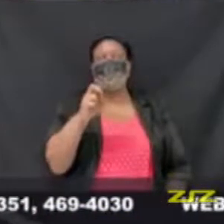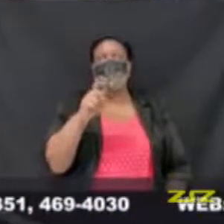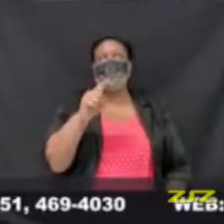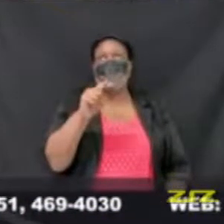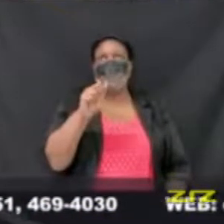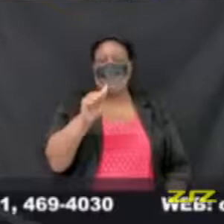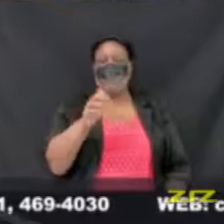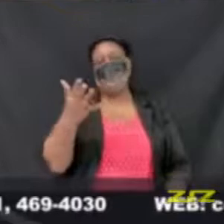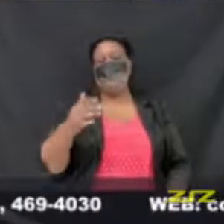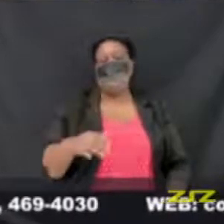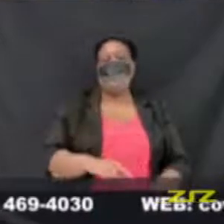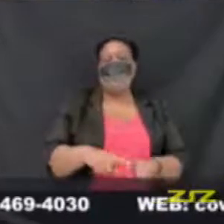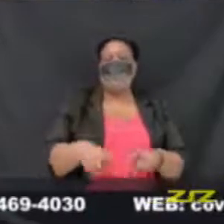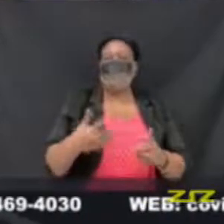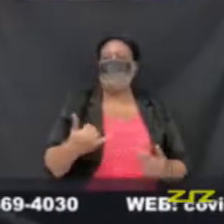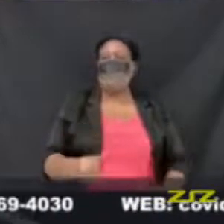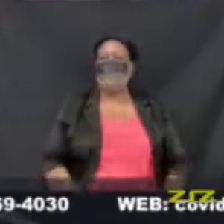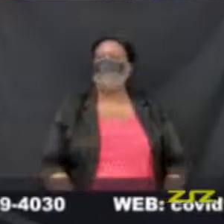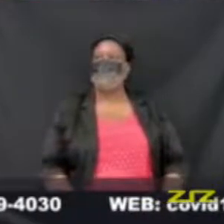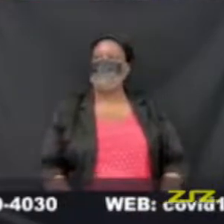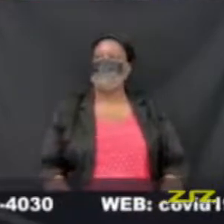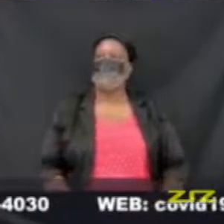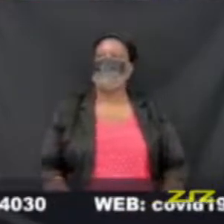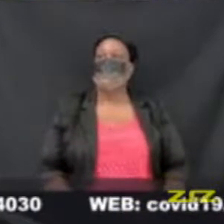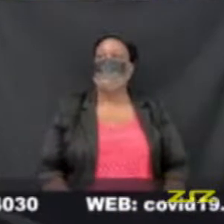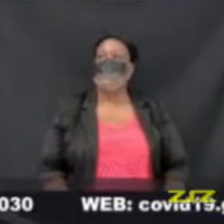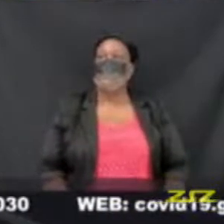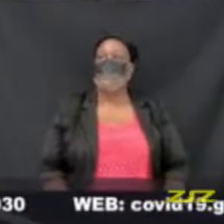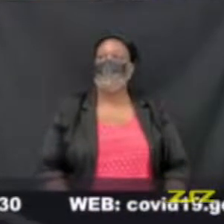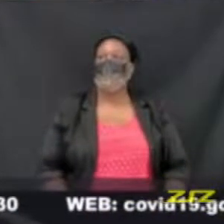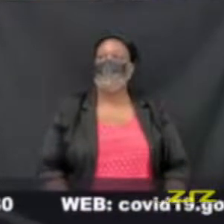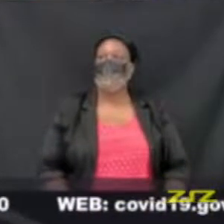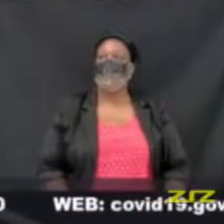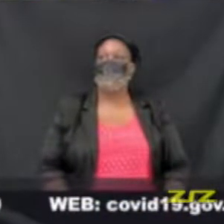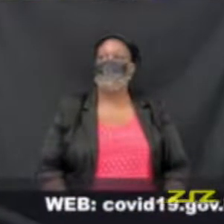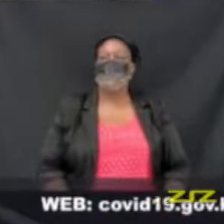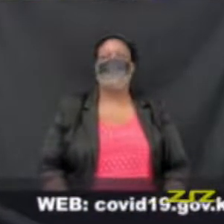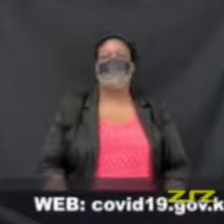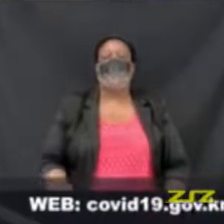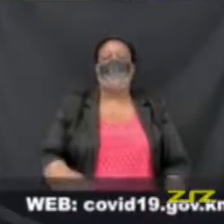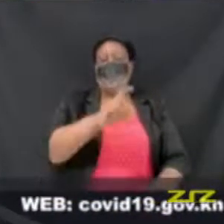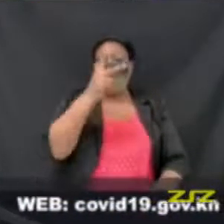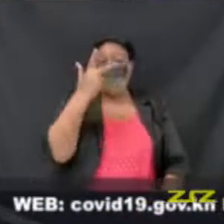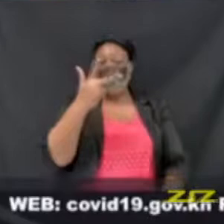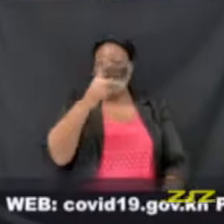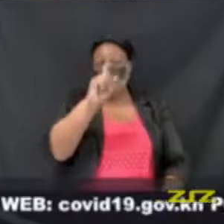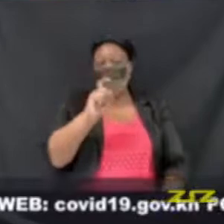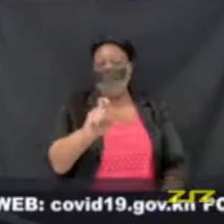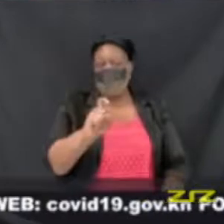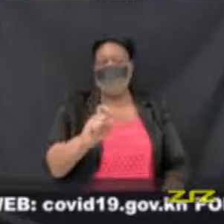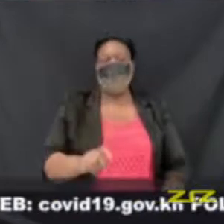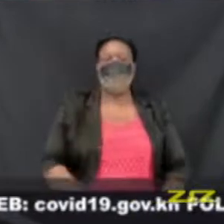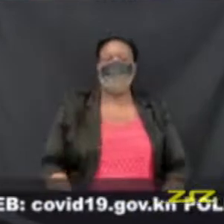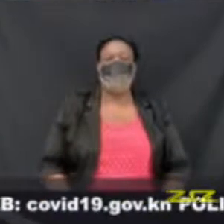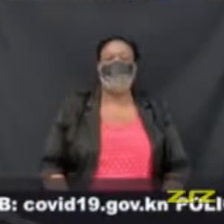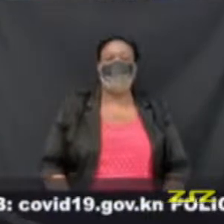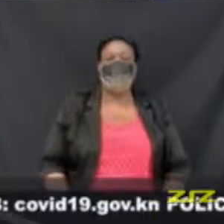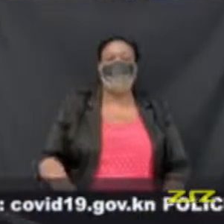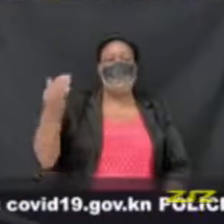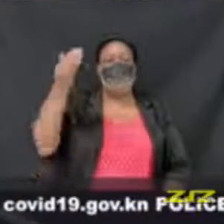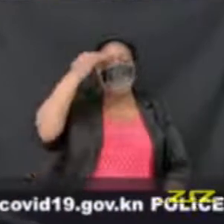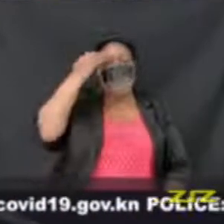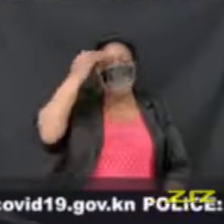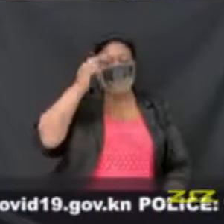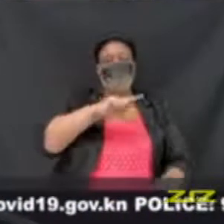is there any update on when the next batch of Pfizer vaccines will arrive in the Federation? Is there